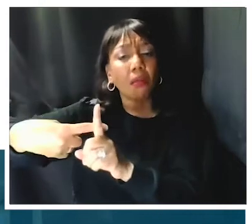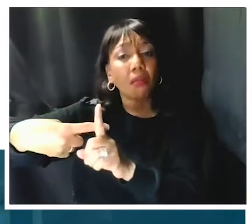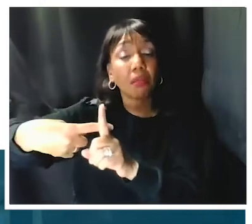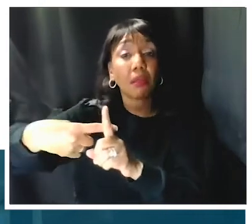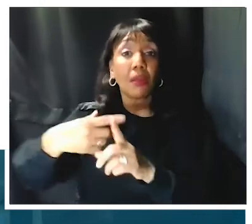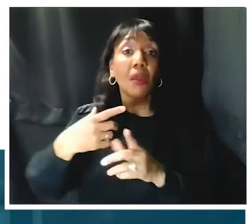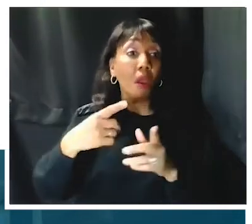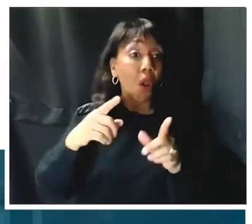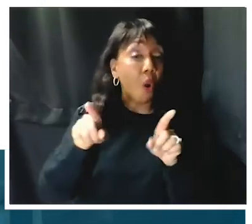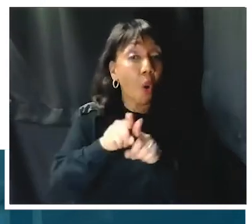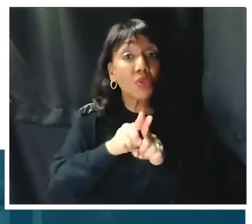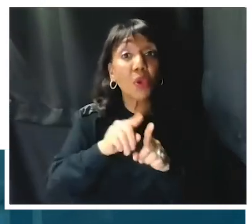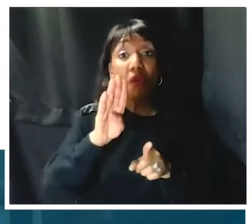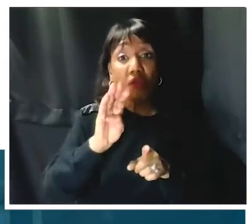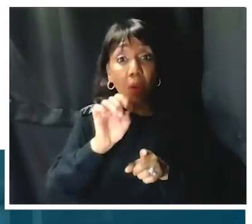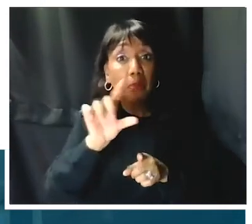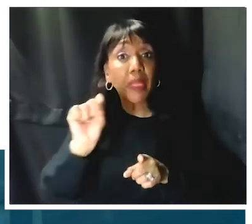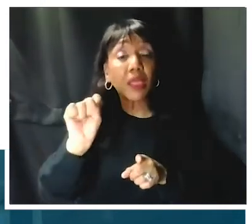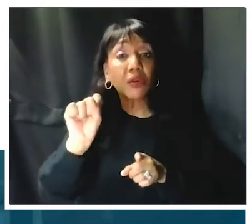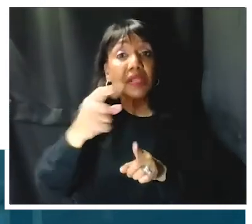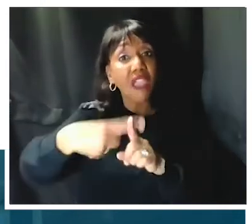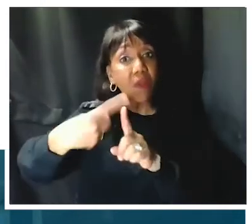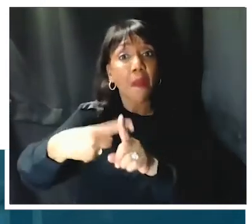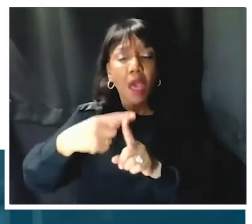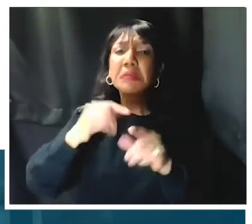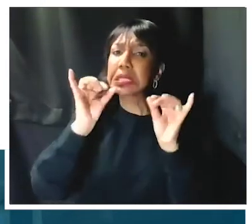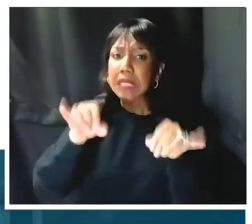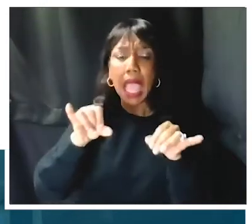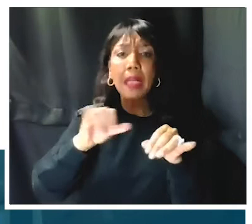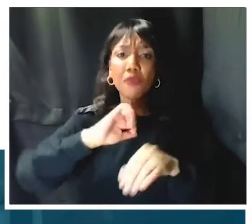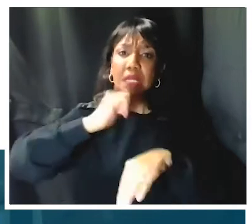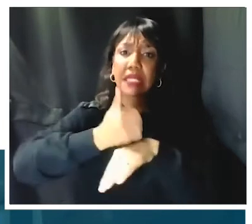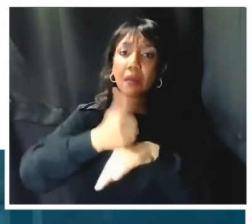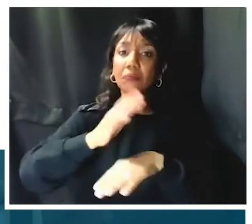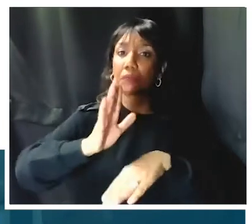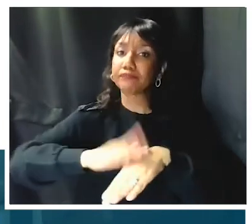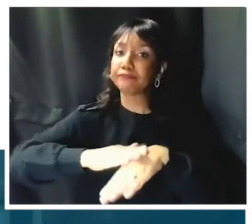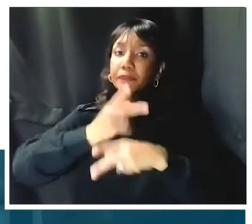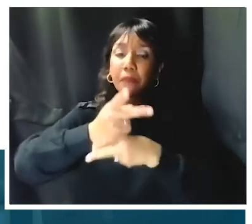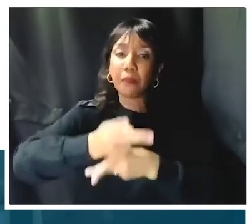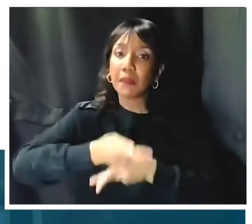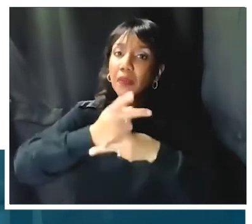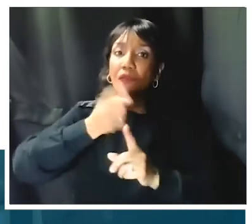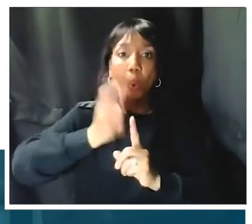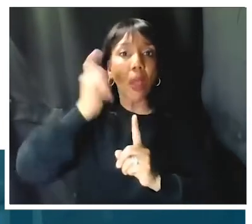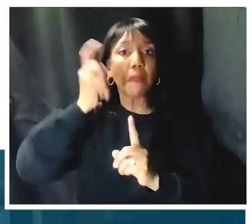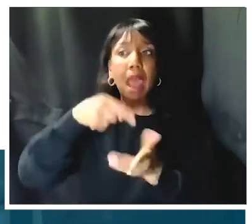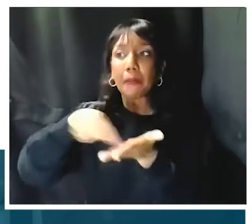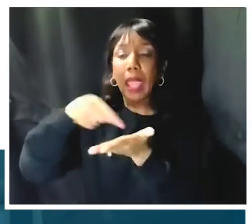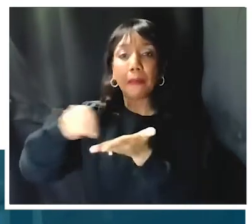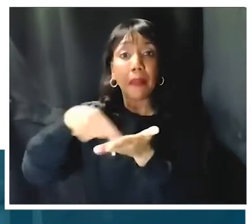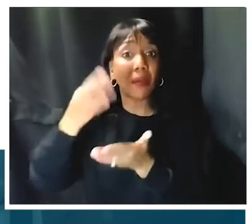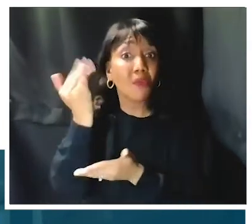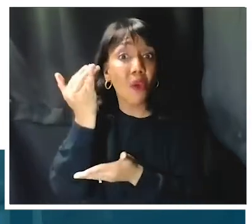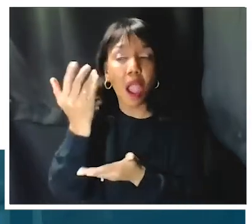up a recurring payment for bills that you pay every month. You should be cautious about setting up automatic payments